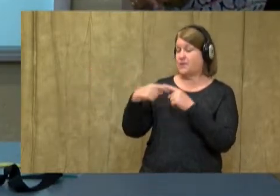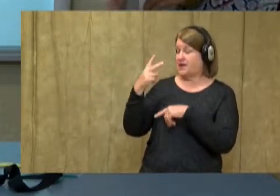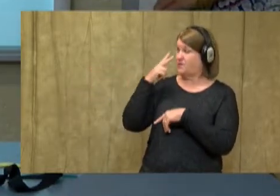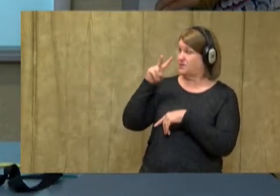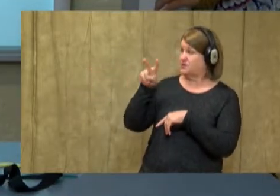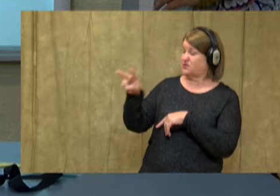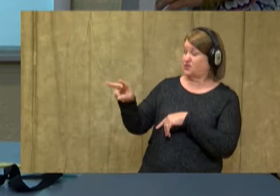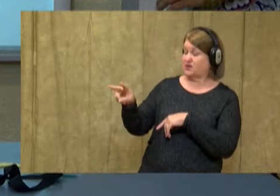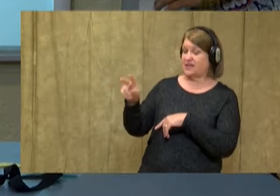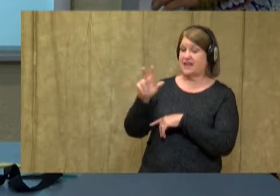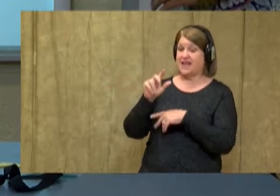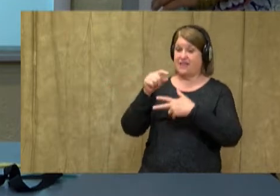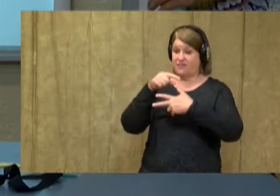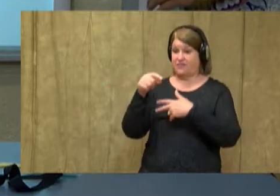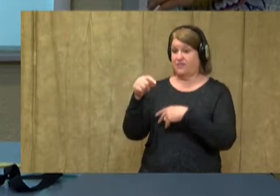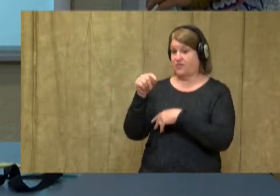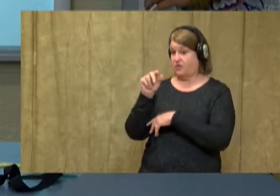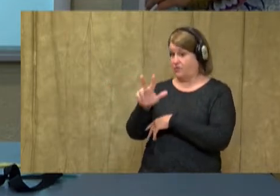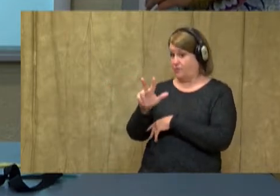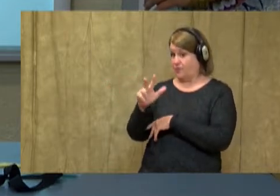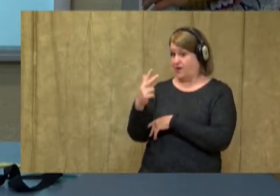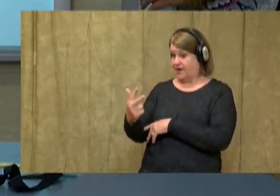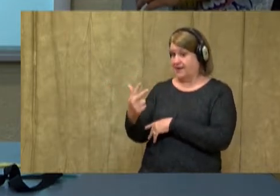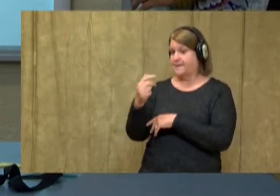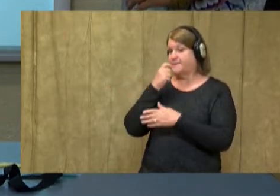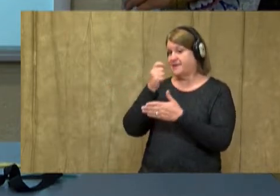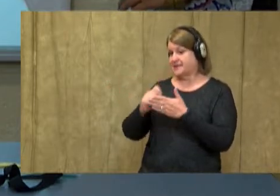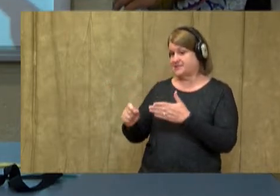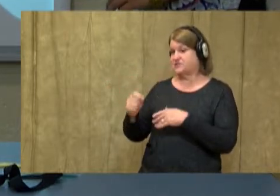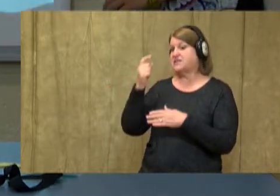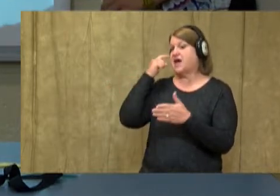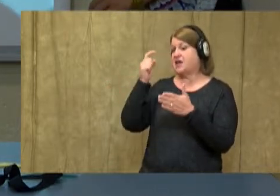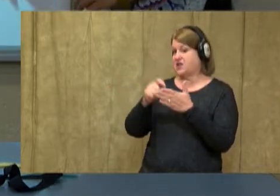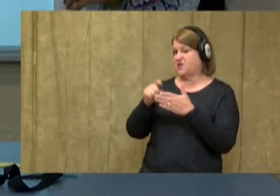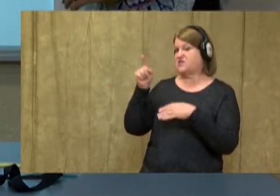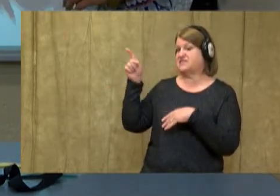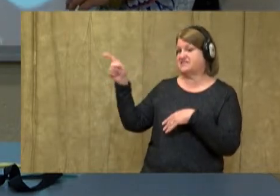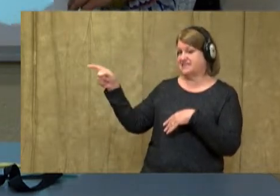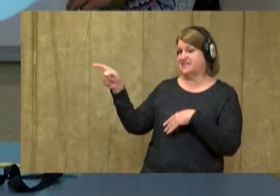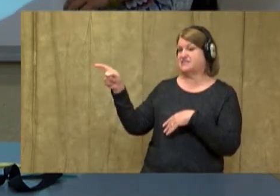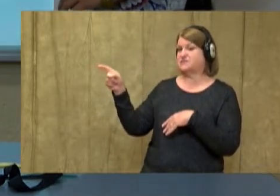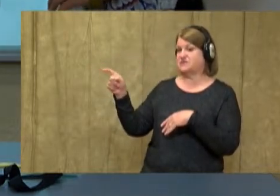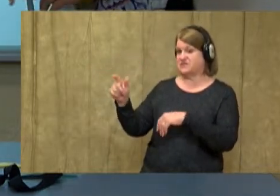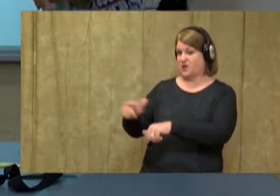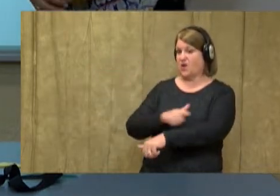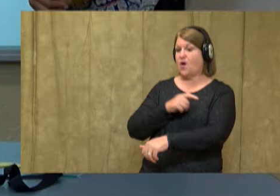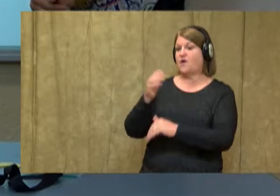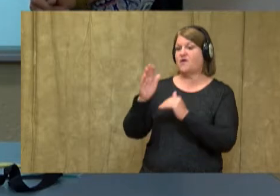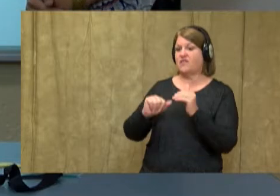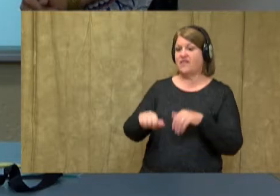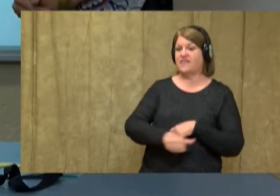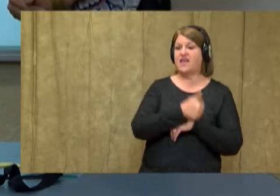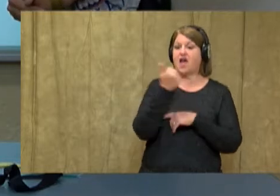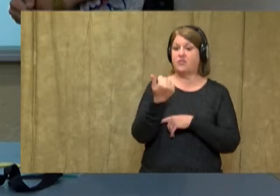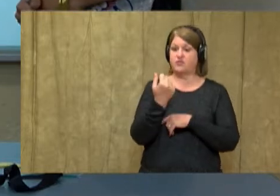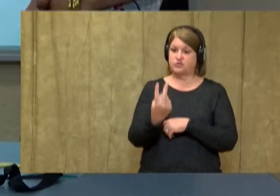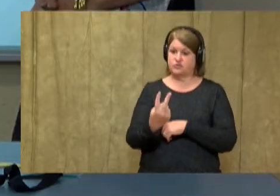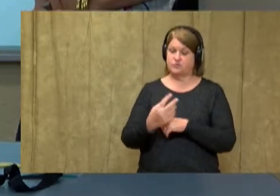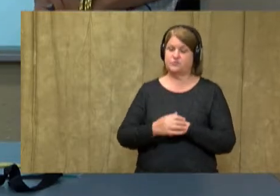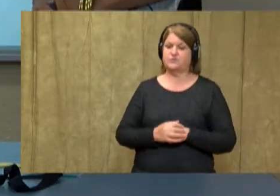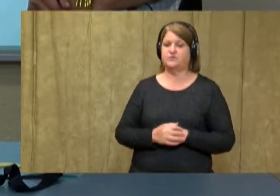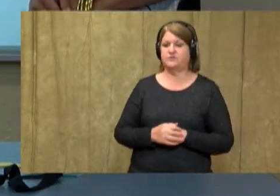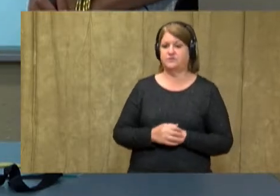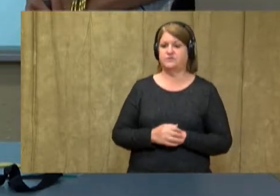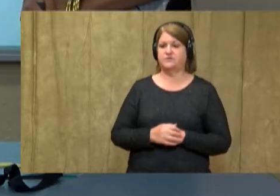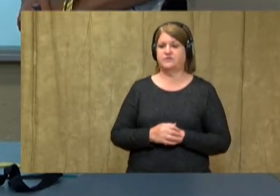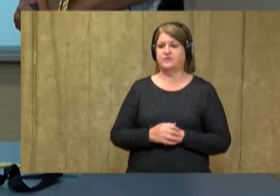3 pencils, I noticed that this length was longer than these 2 lengths. All right, now we're going to draw a